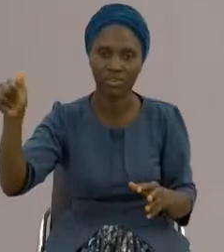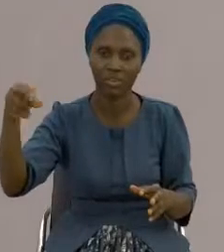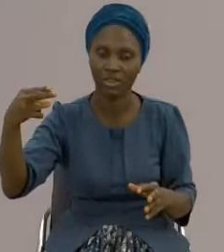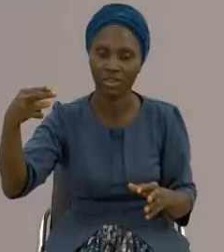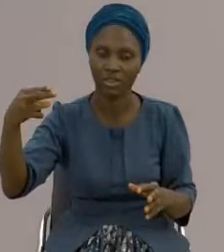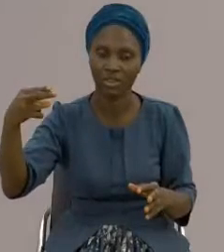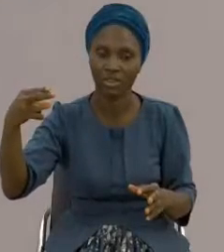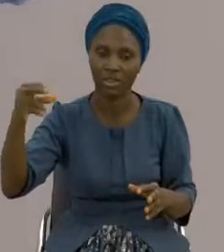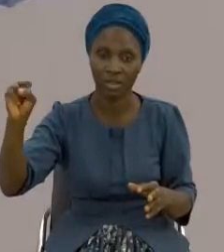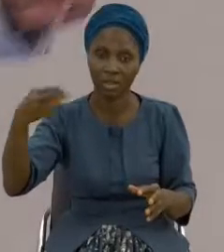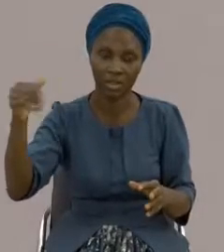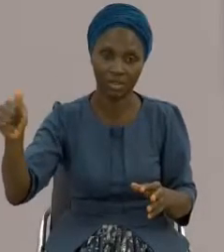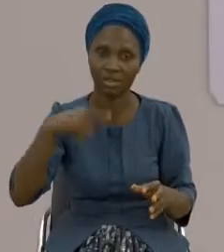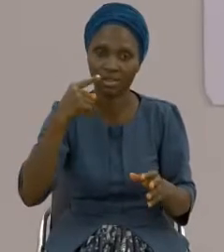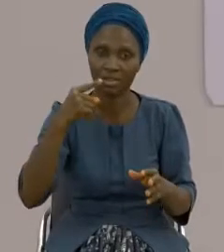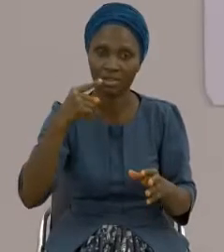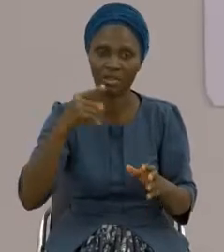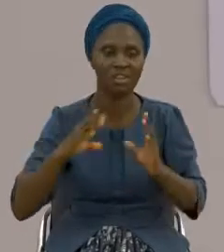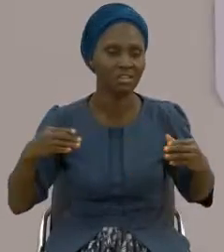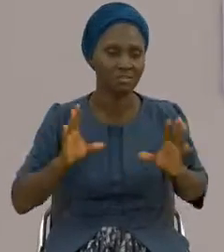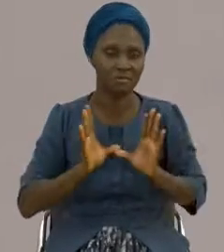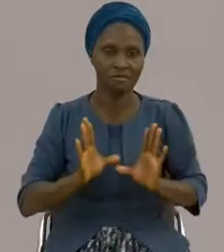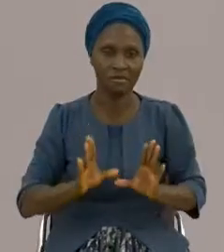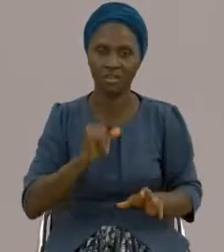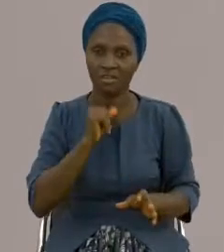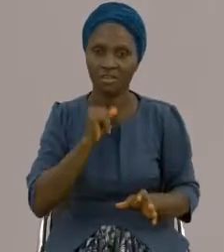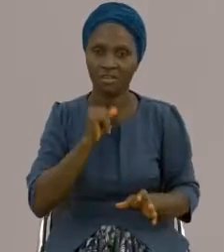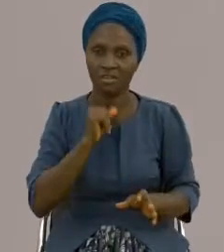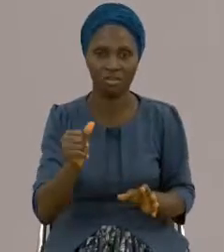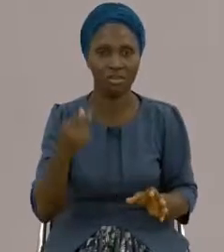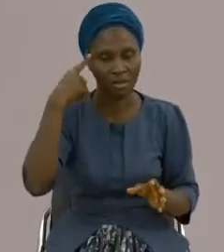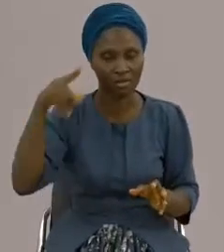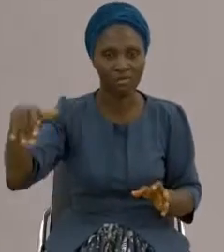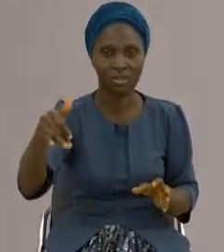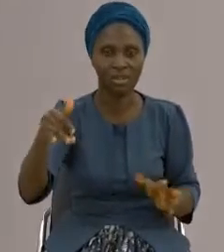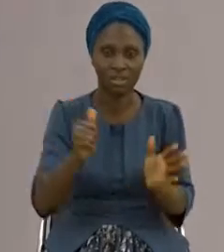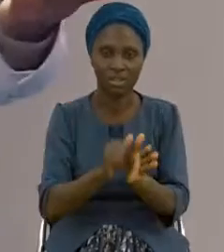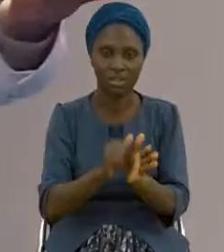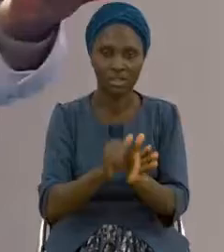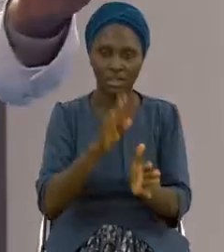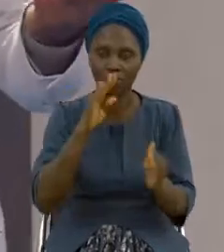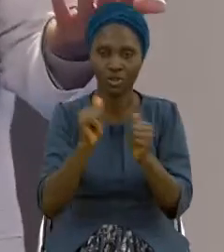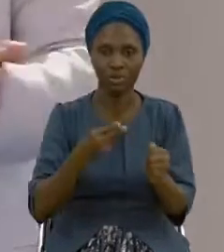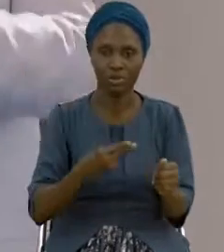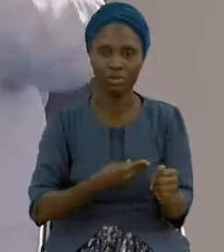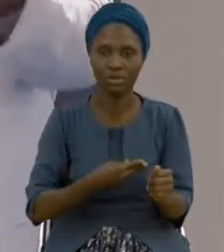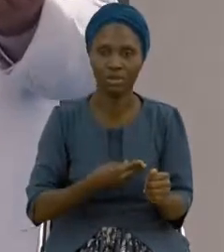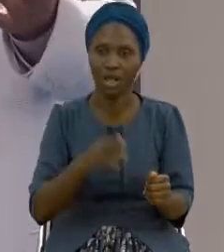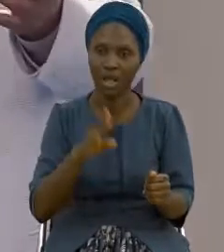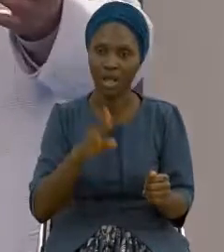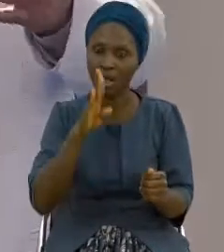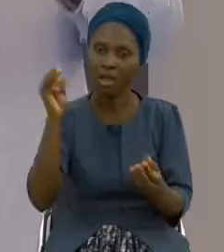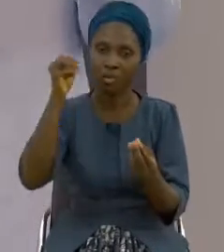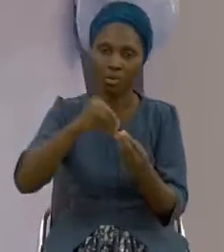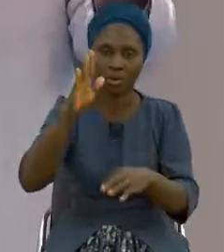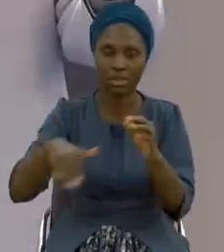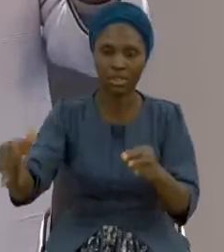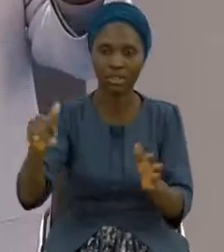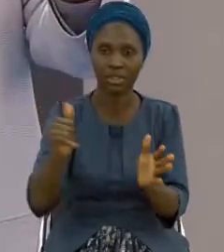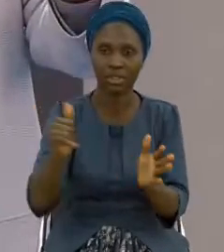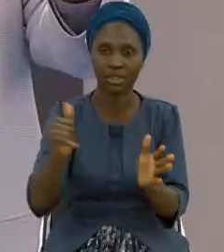be with them. If truly you have the power of the Holy Ghost, show